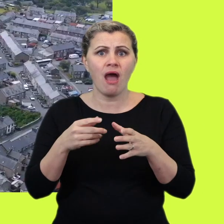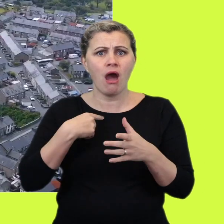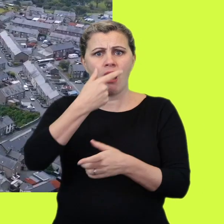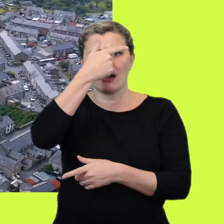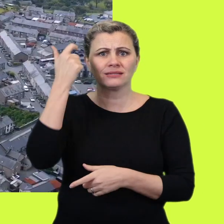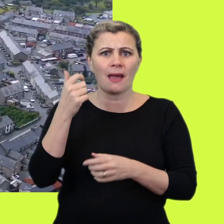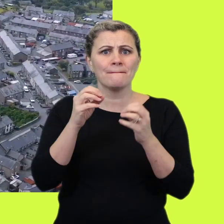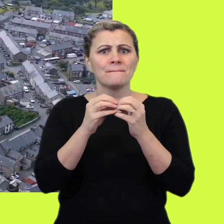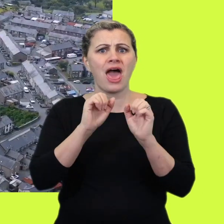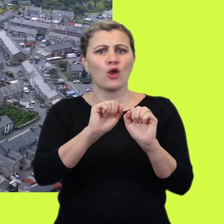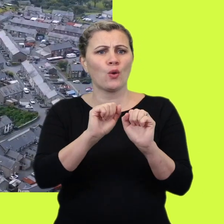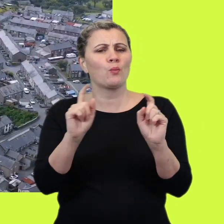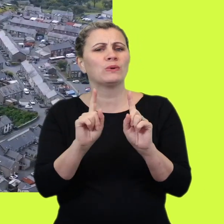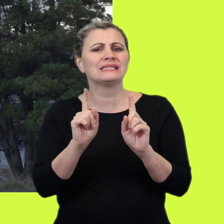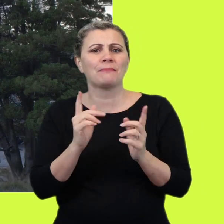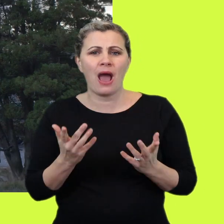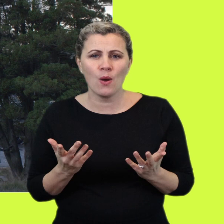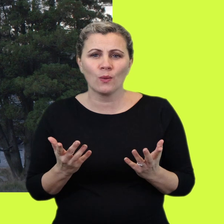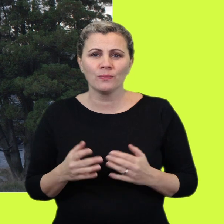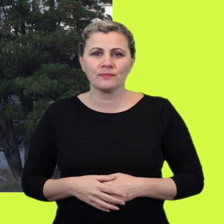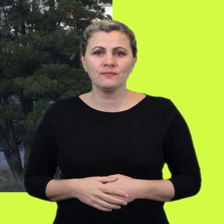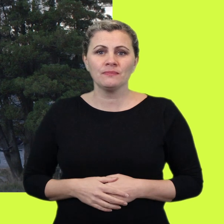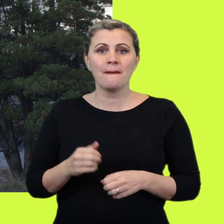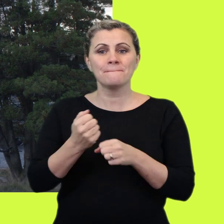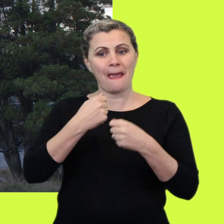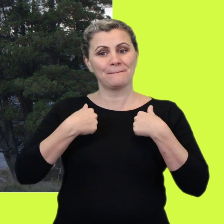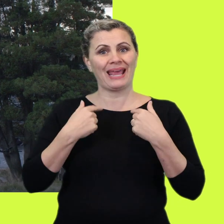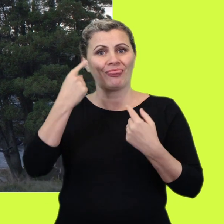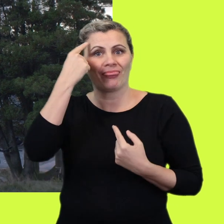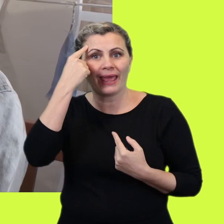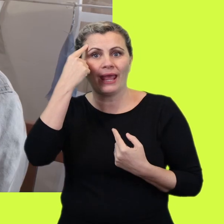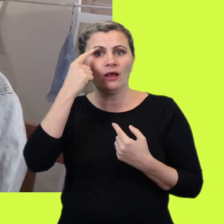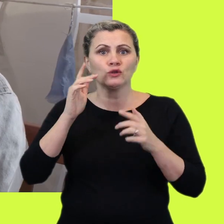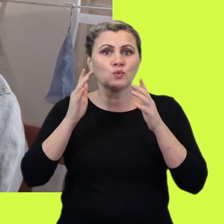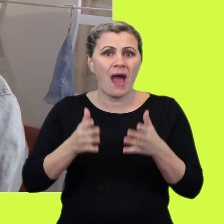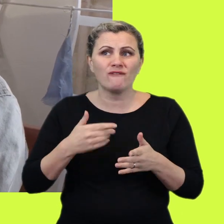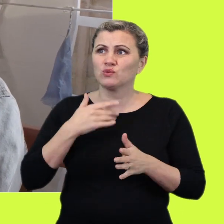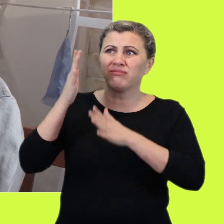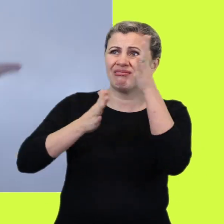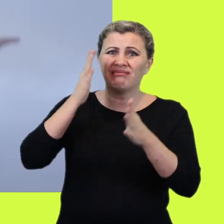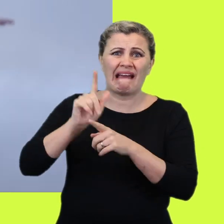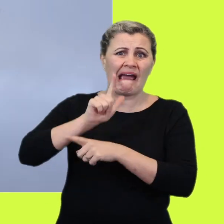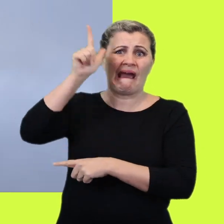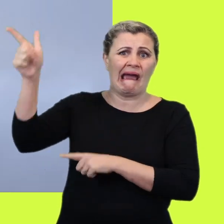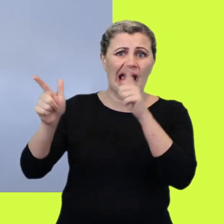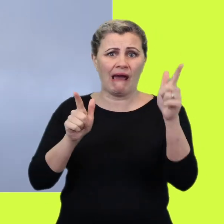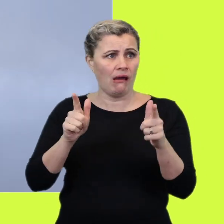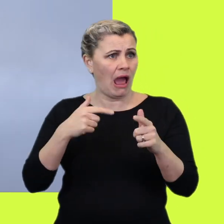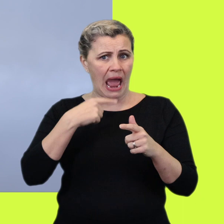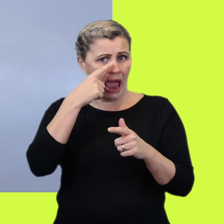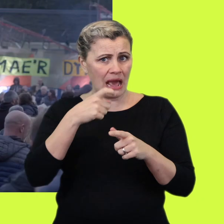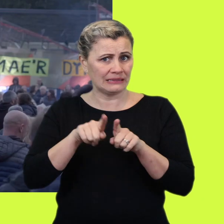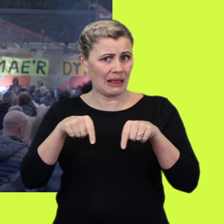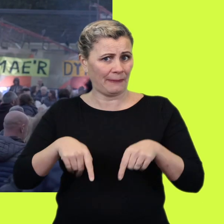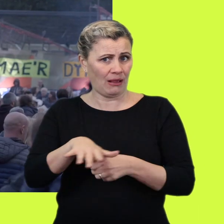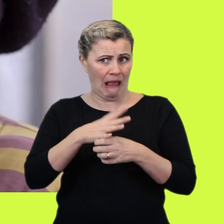i drio deall beth i blaenau. It's just made me think that I don't have to go anywhere or leave the country to do things that I want to do. There's a creative,